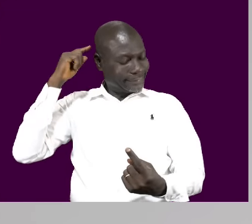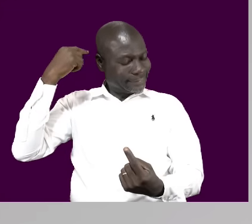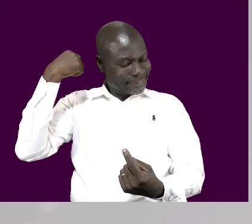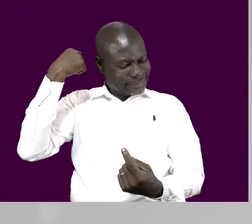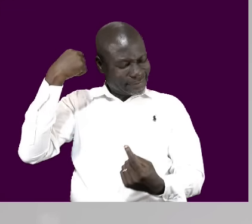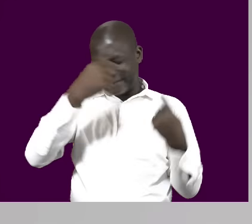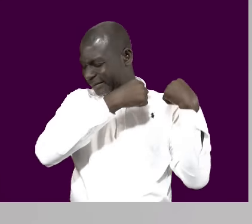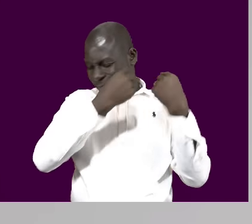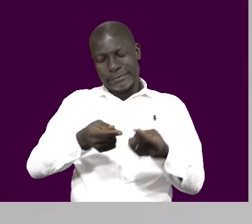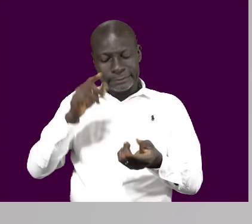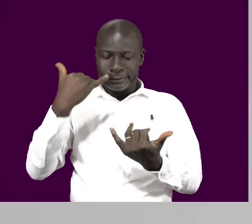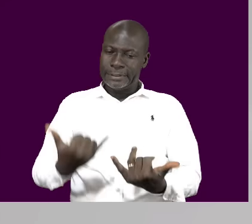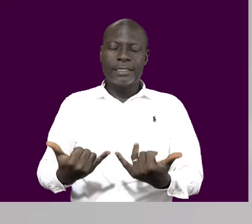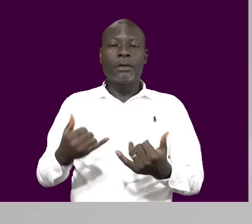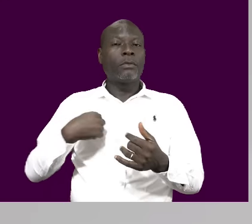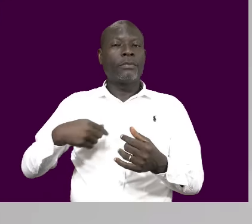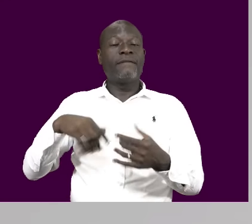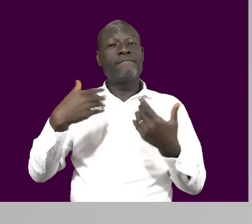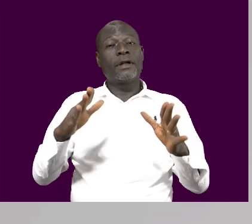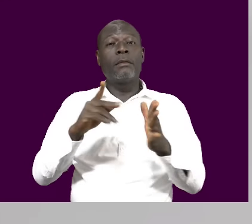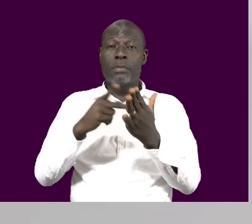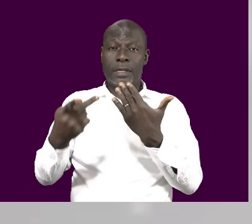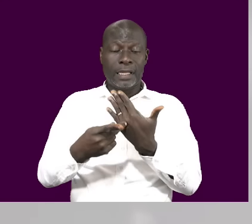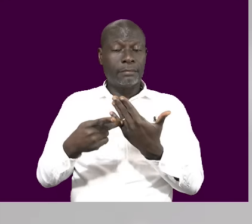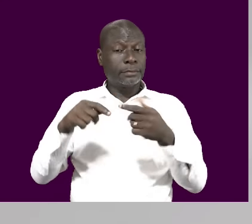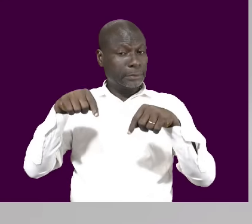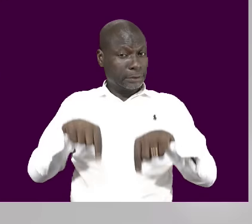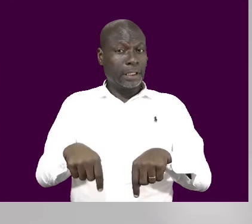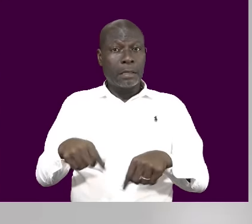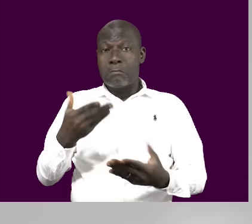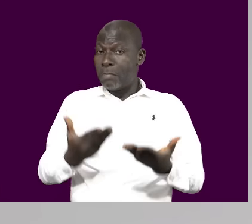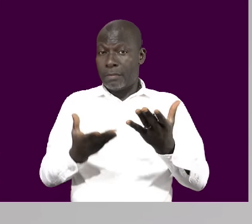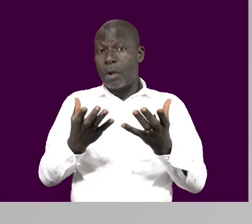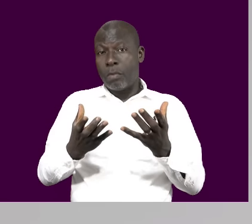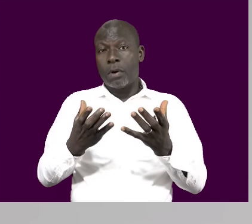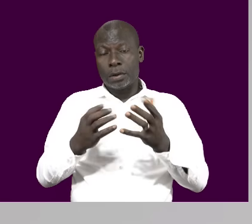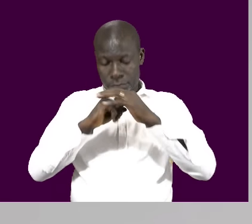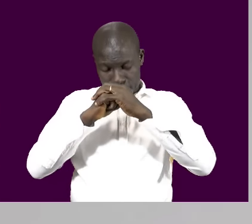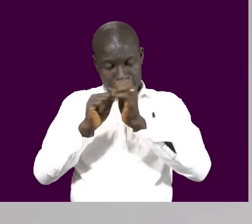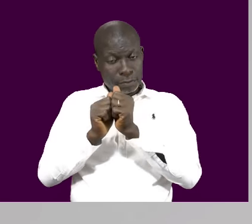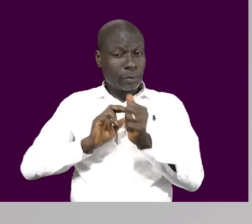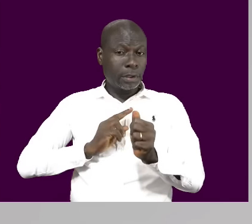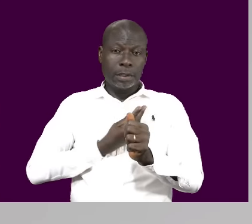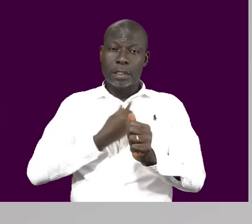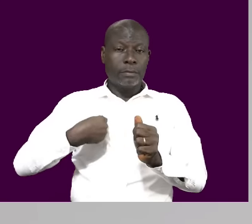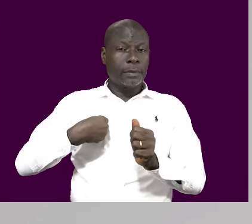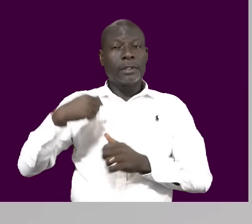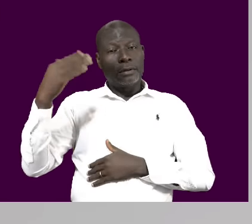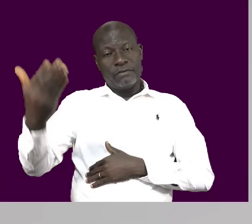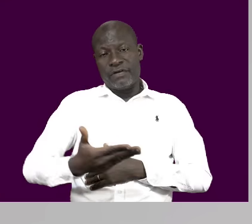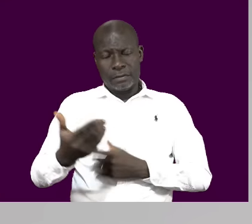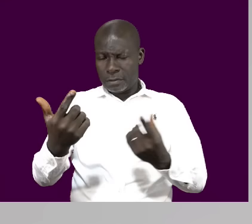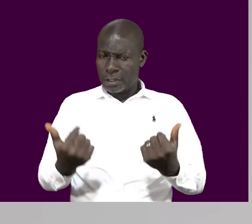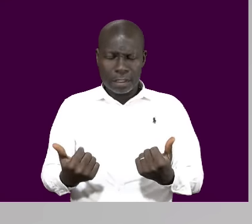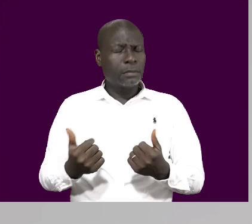eba awie enti se opese oni yen ebesom ene anopai a me tonsa efra wo se bra